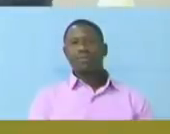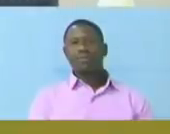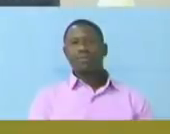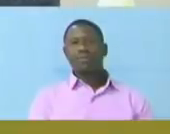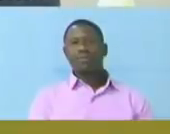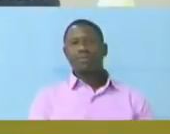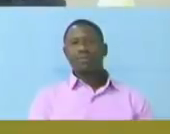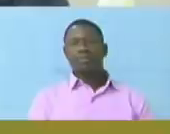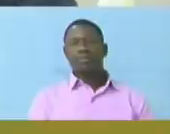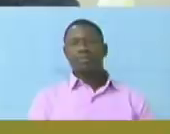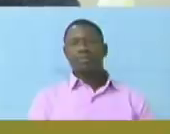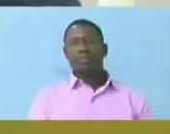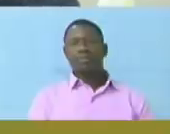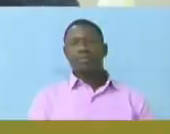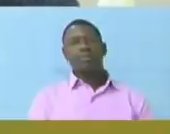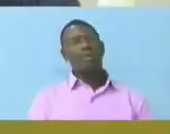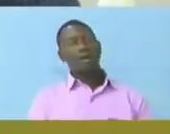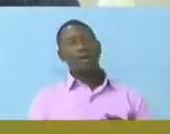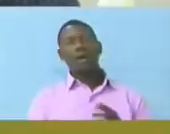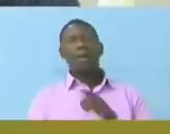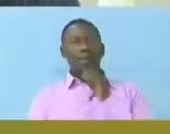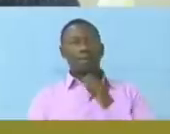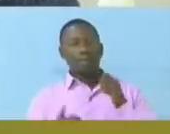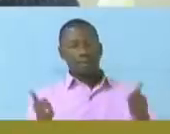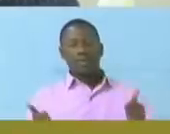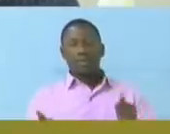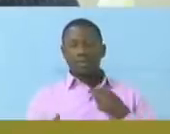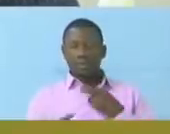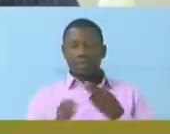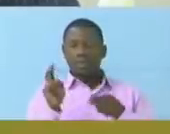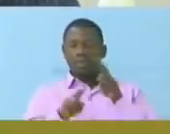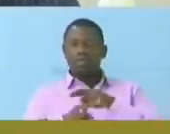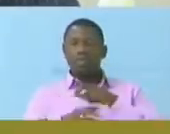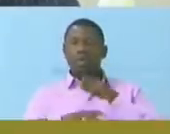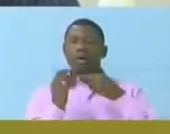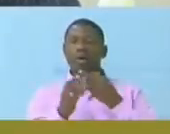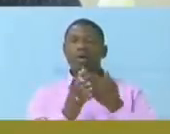Mr. Chair, this is an interim report on missing persons.